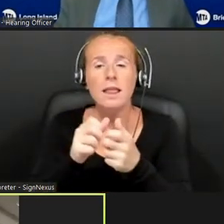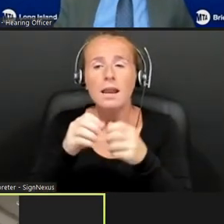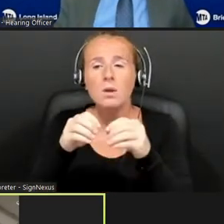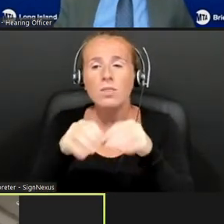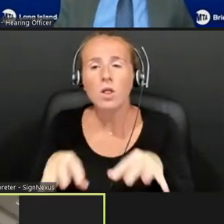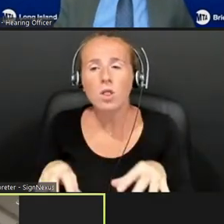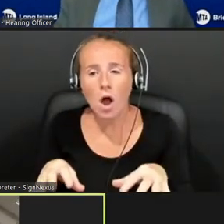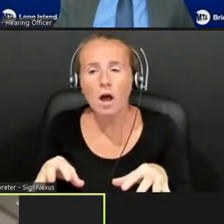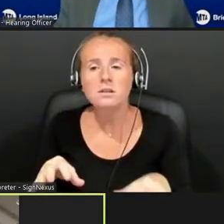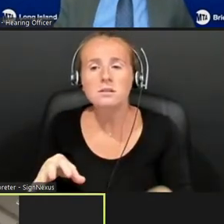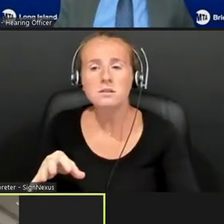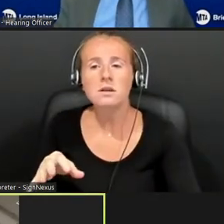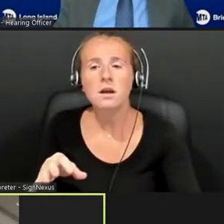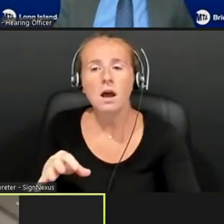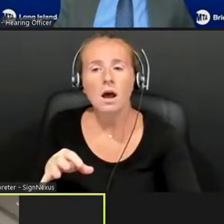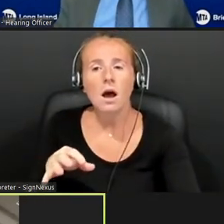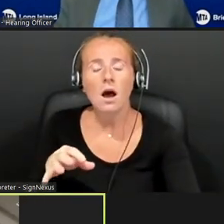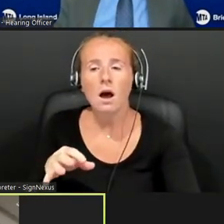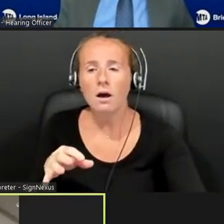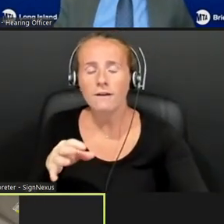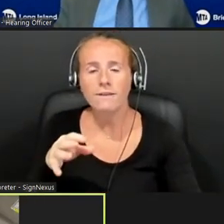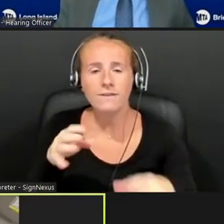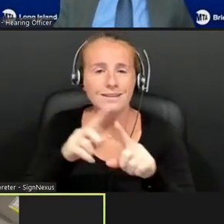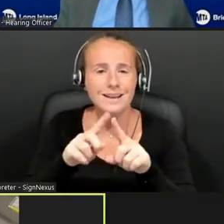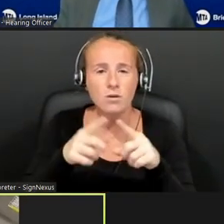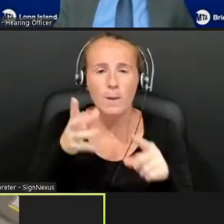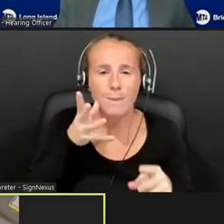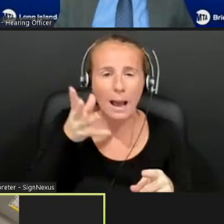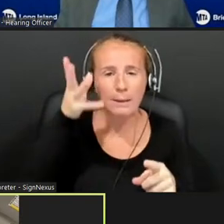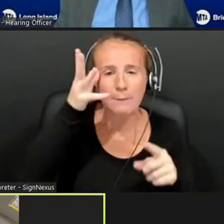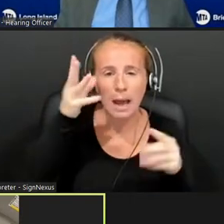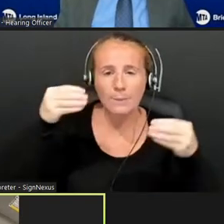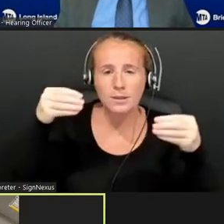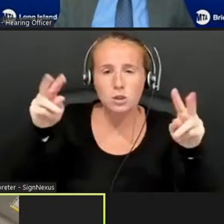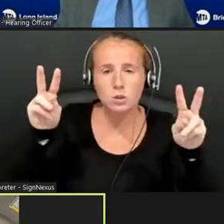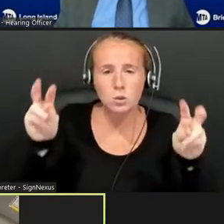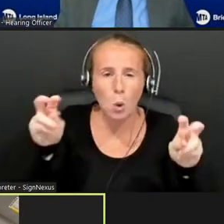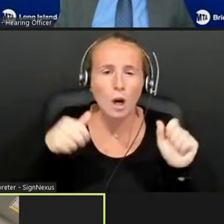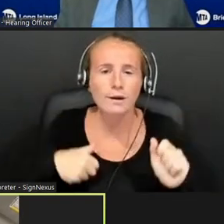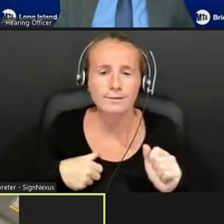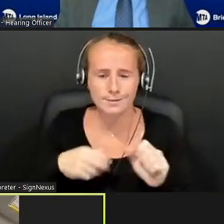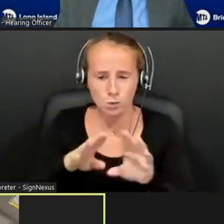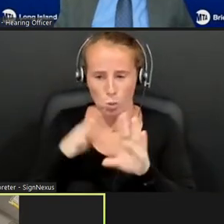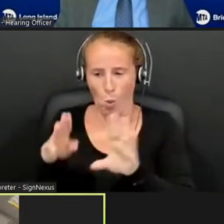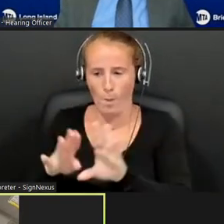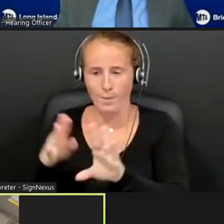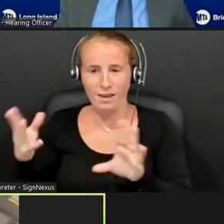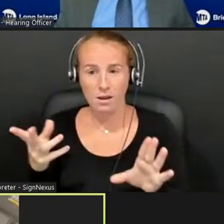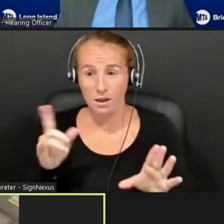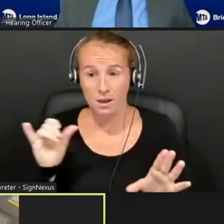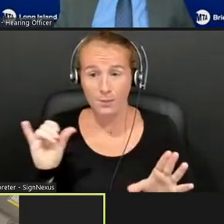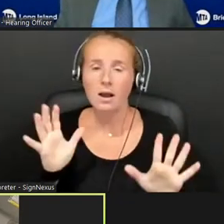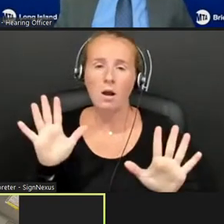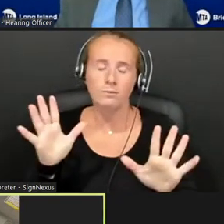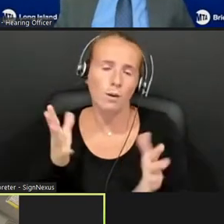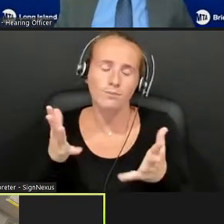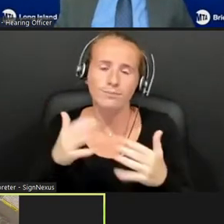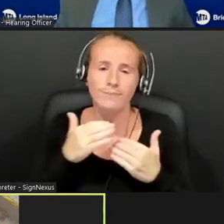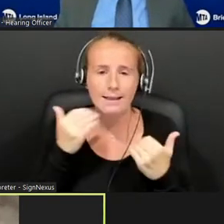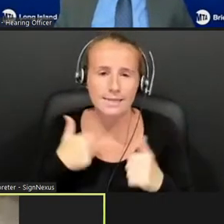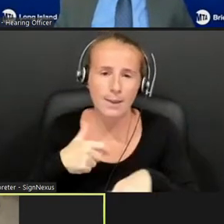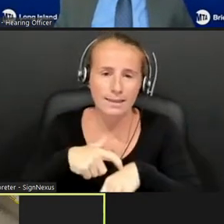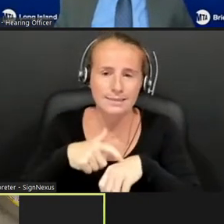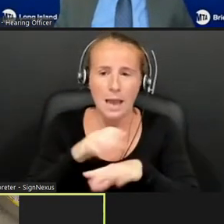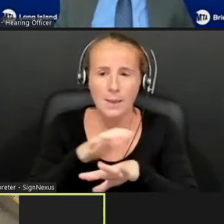and popsy store are hardly opening their door so they are okay that's all because my time is done it's too